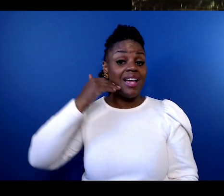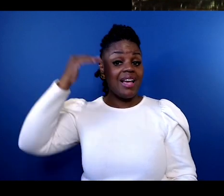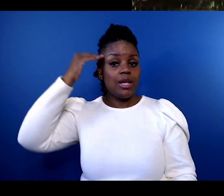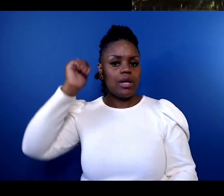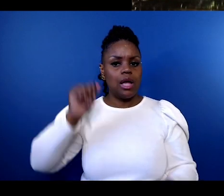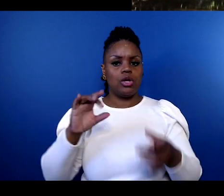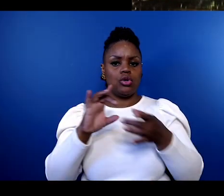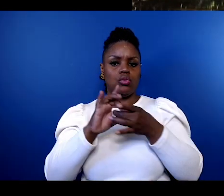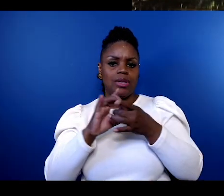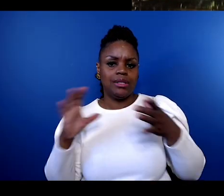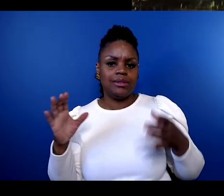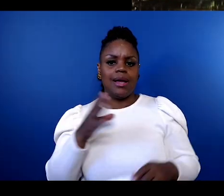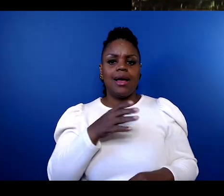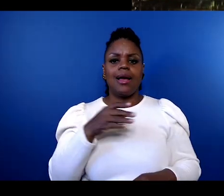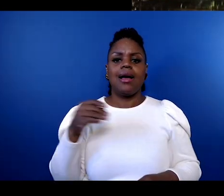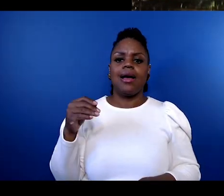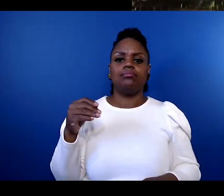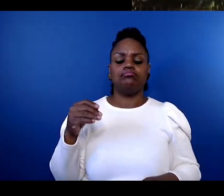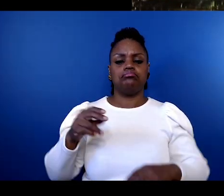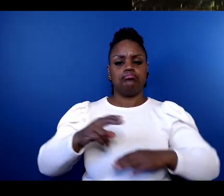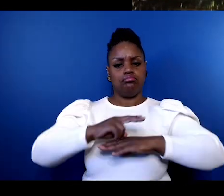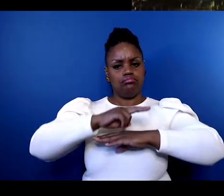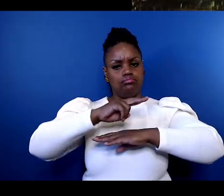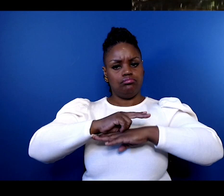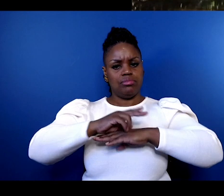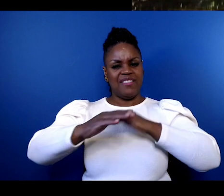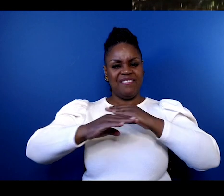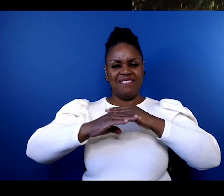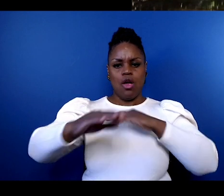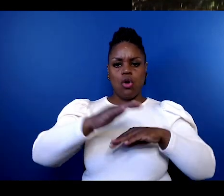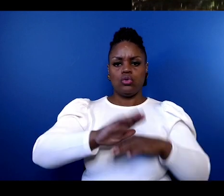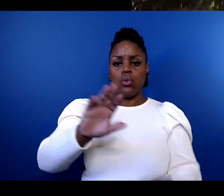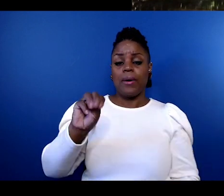Press all the air out of the lungs, pulling the navel back towards the spine.